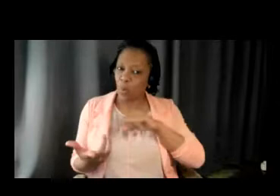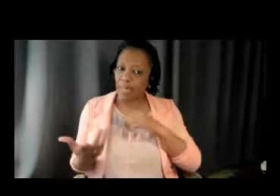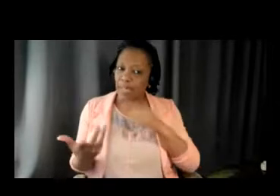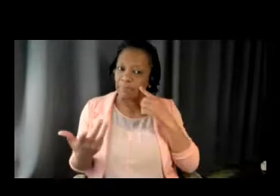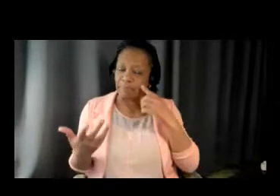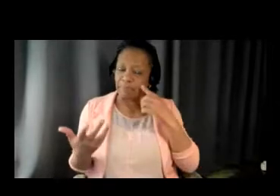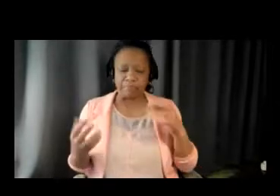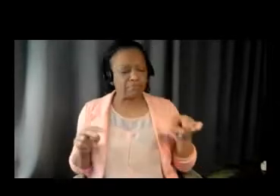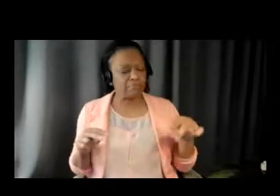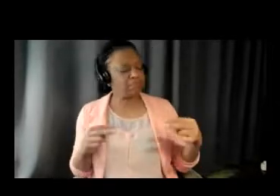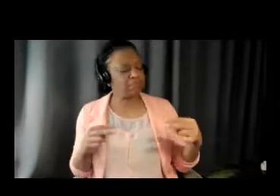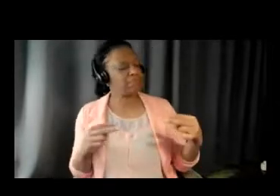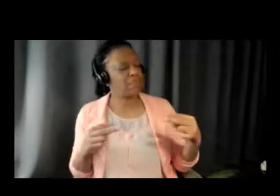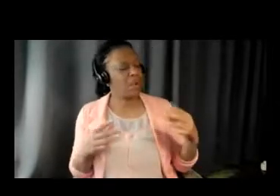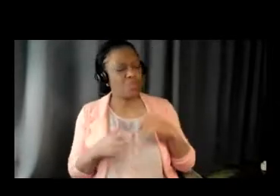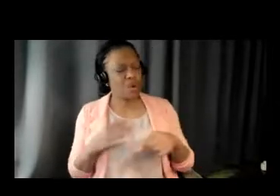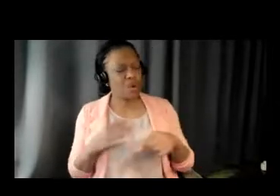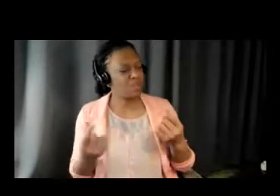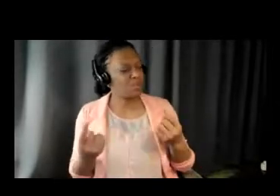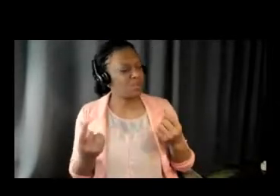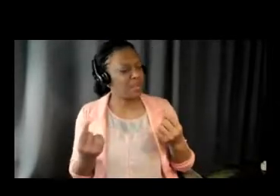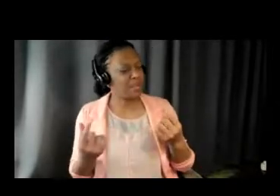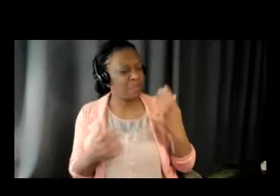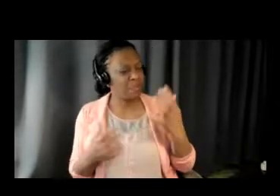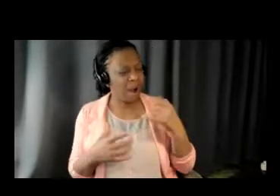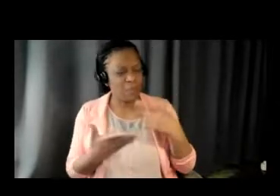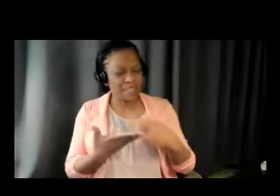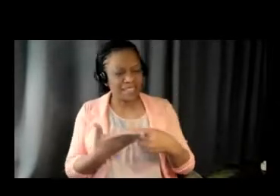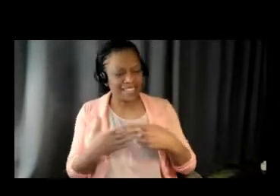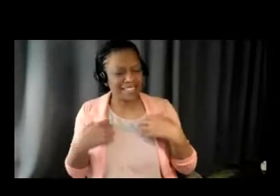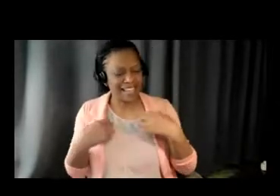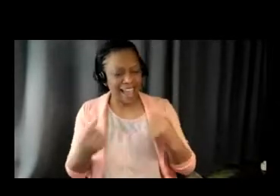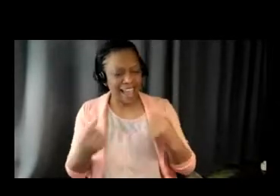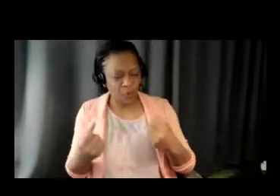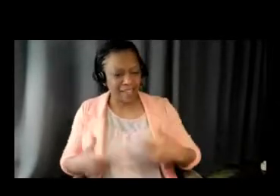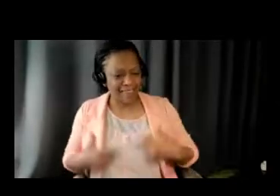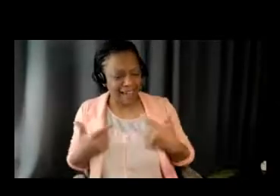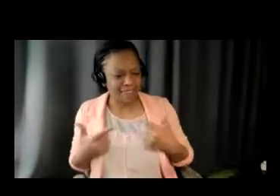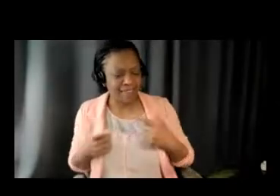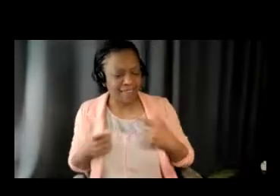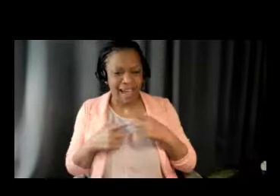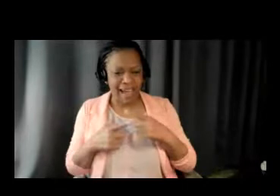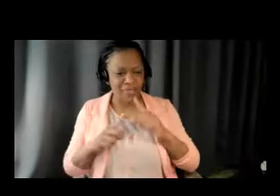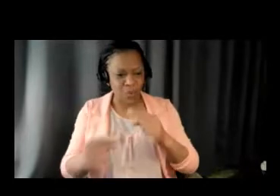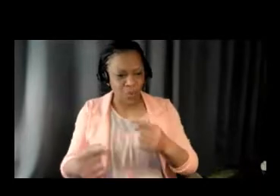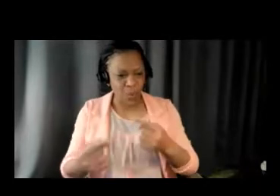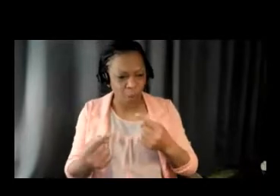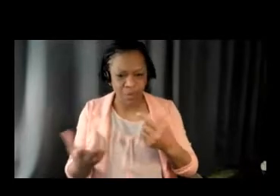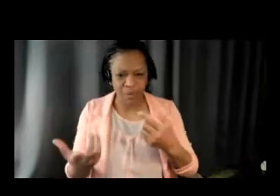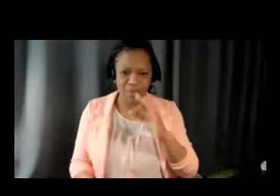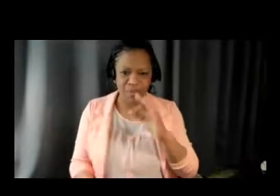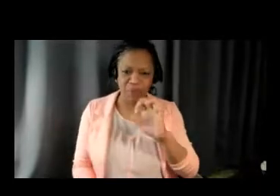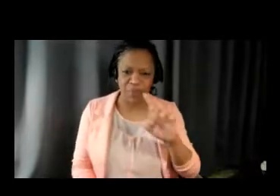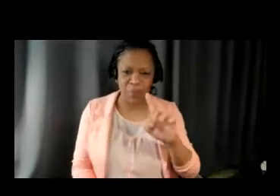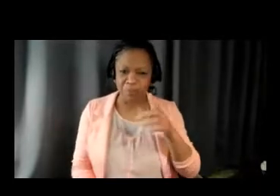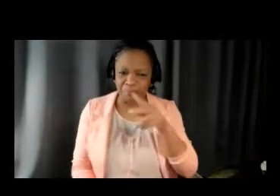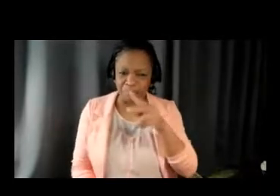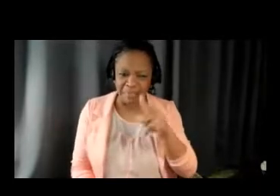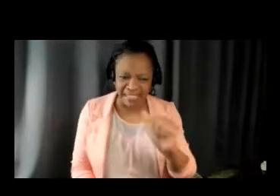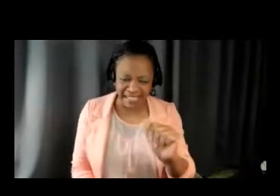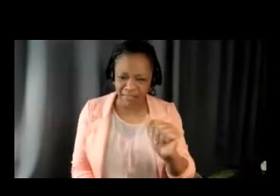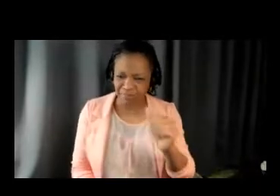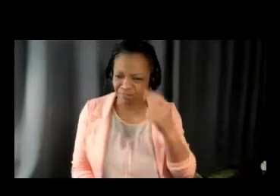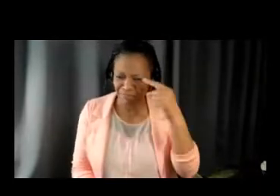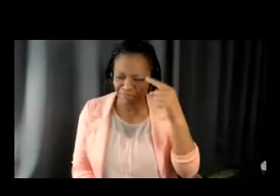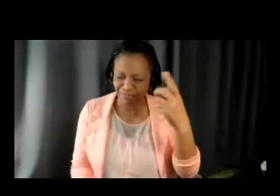healthy lifestyles, but we're ordering pizza. So once a month we would get together and make a meal, but also make it an opportunity to be able to share